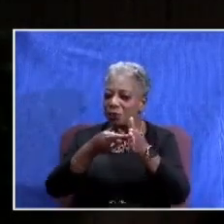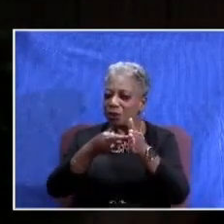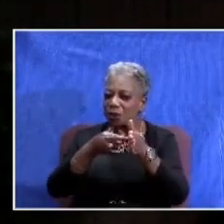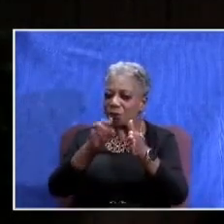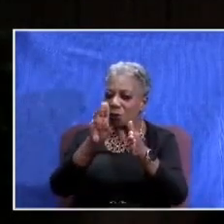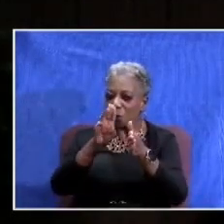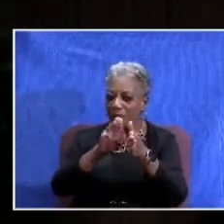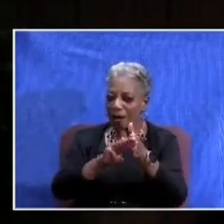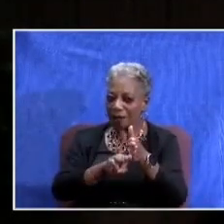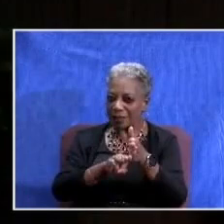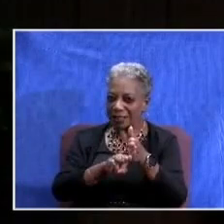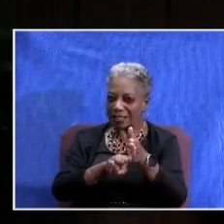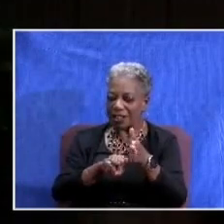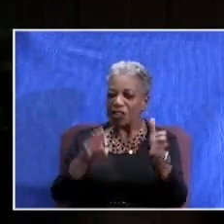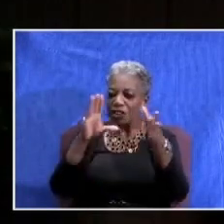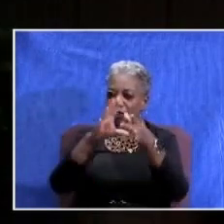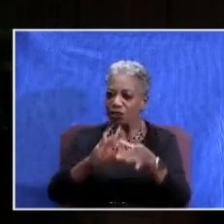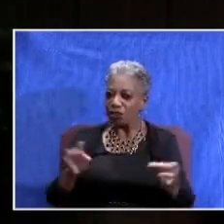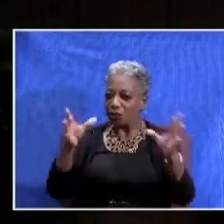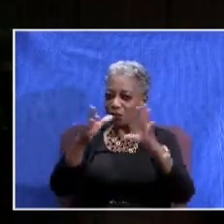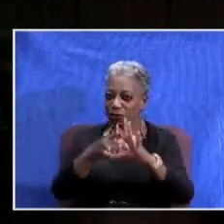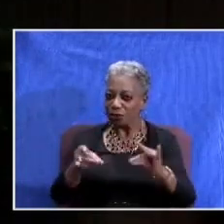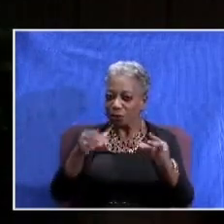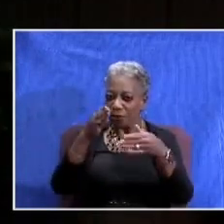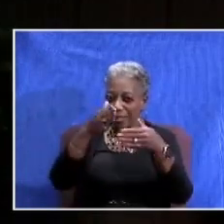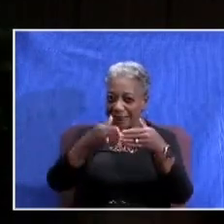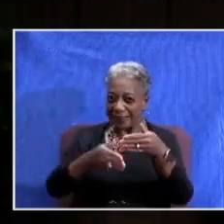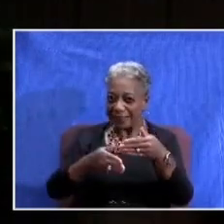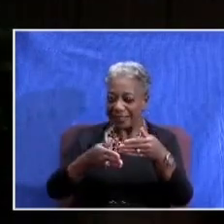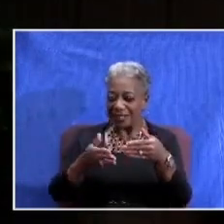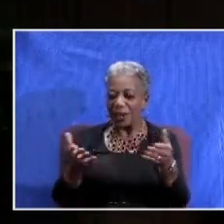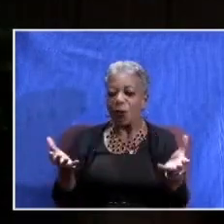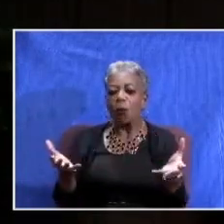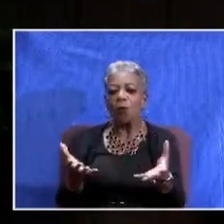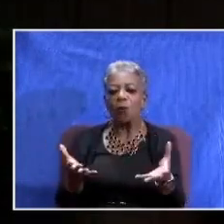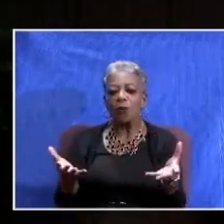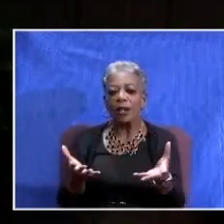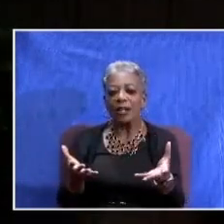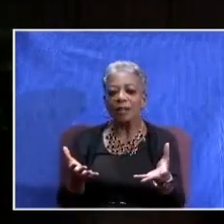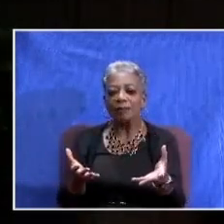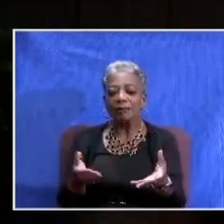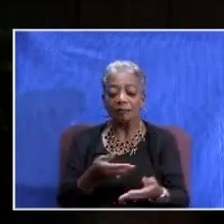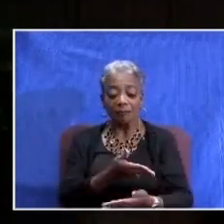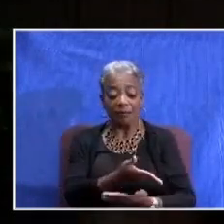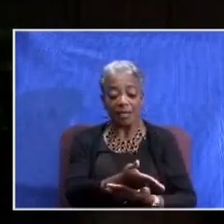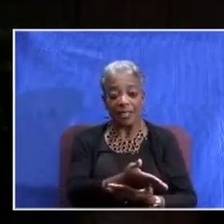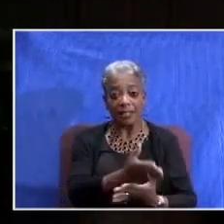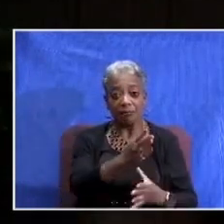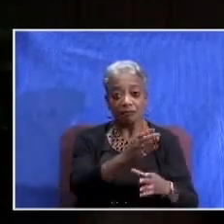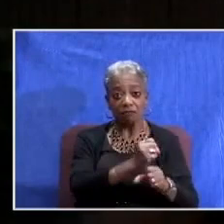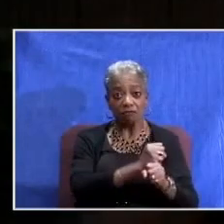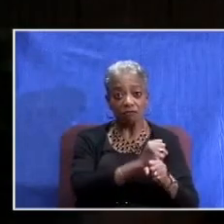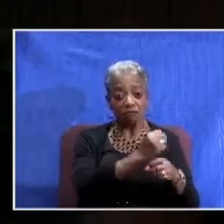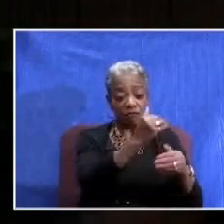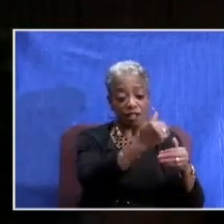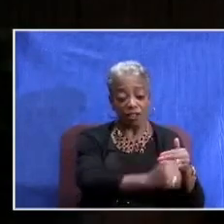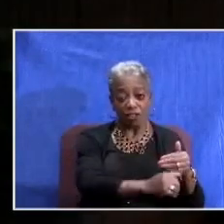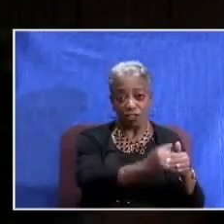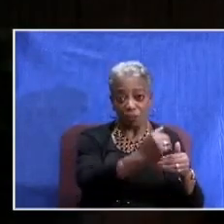The end of the story is this. They get justice. The man gets his